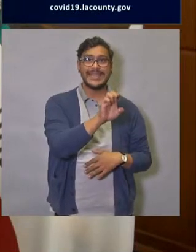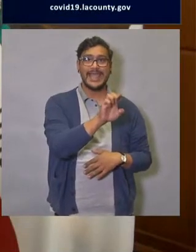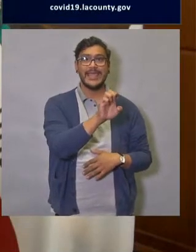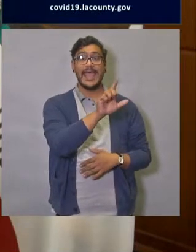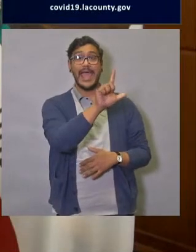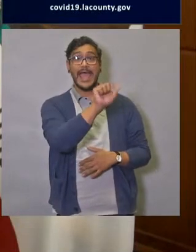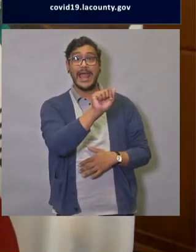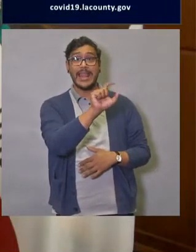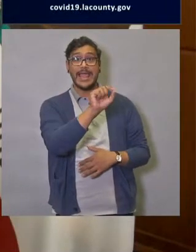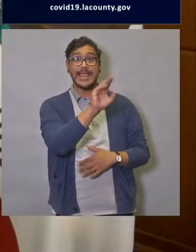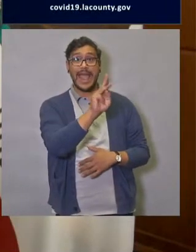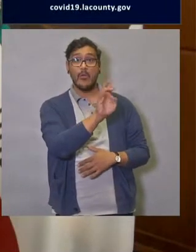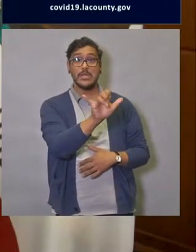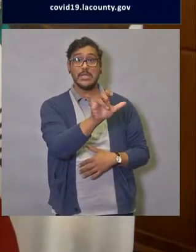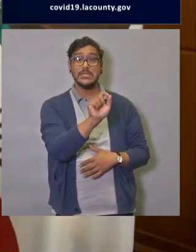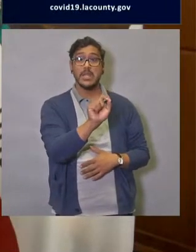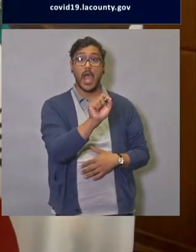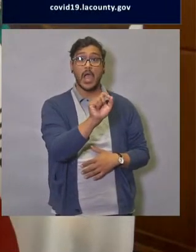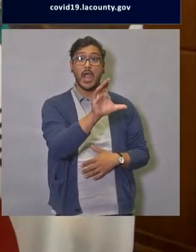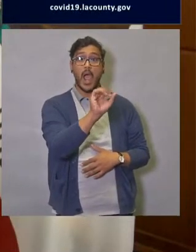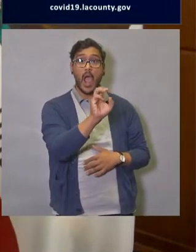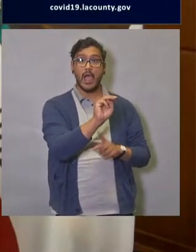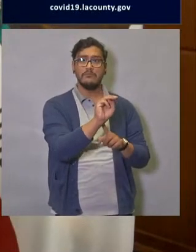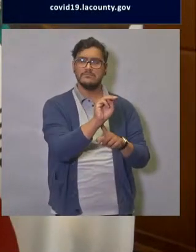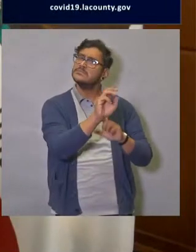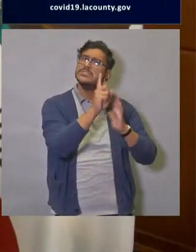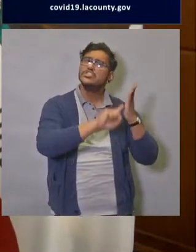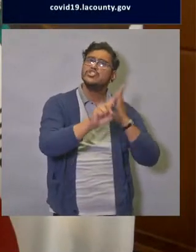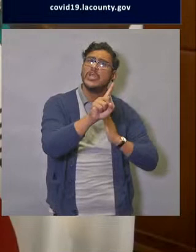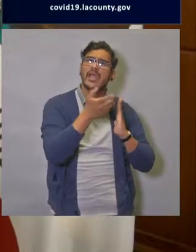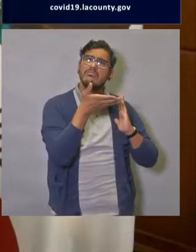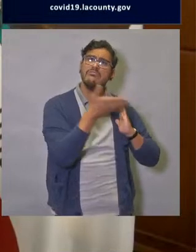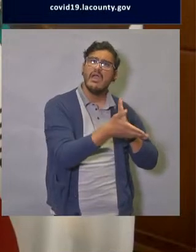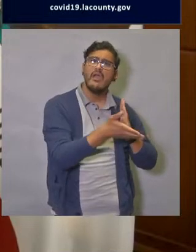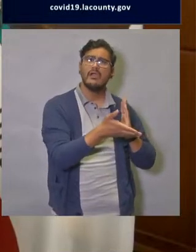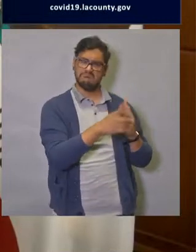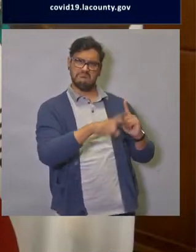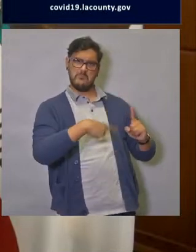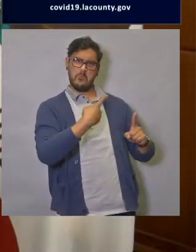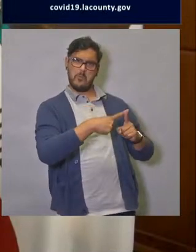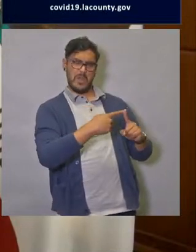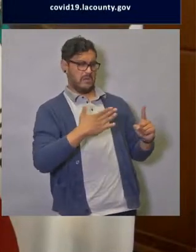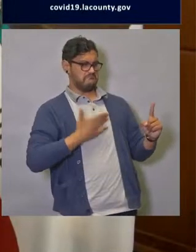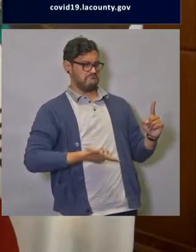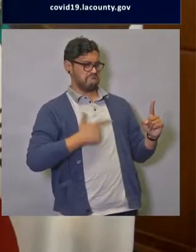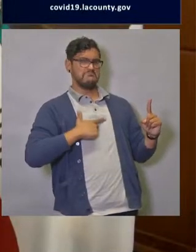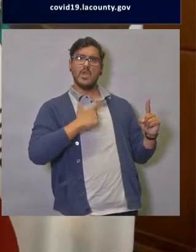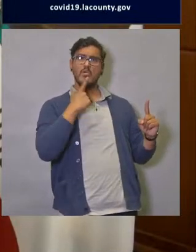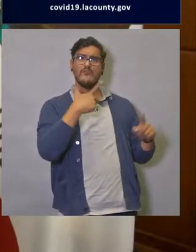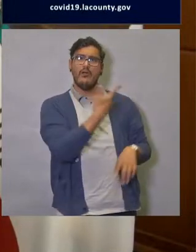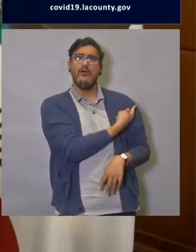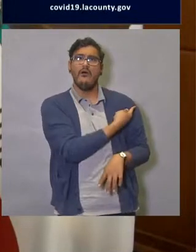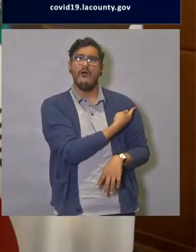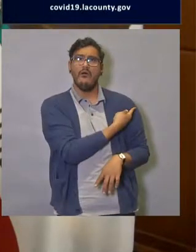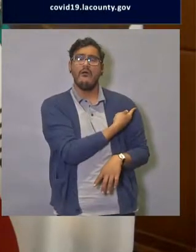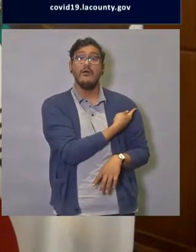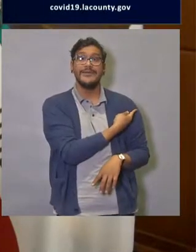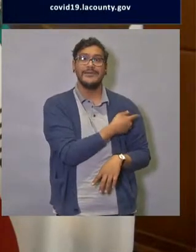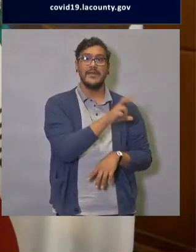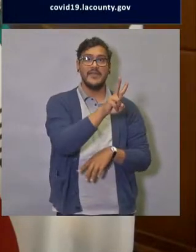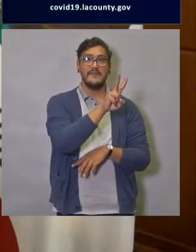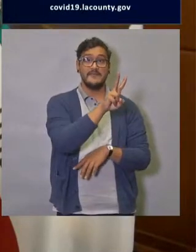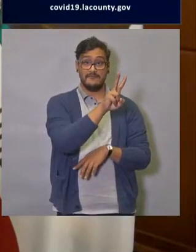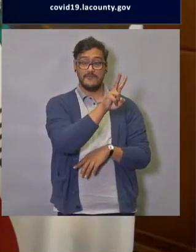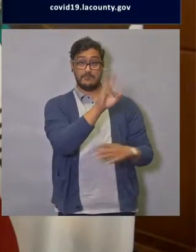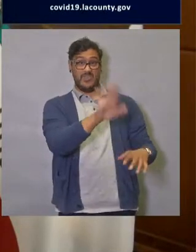vaccinatelacounty.com to check your eligibility and see a list of acceptable verification documents. Again, vaccines